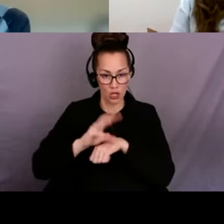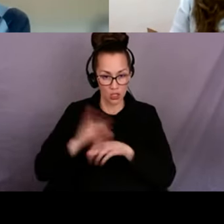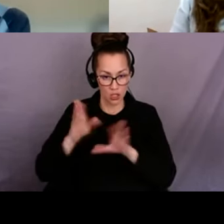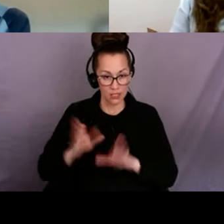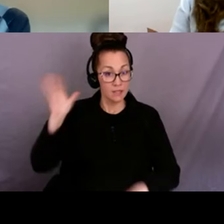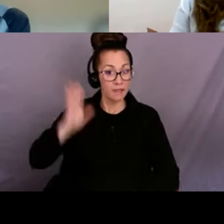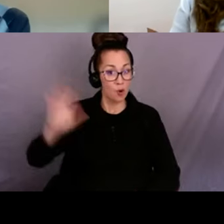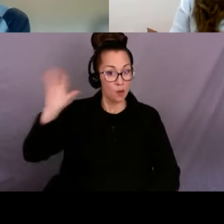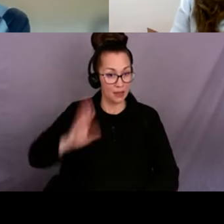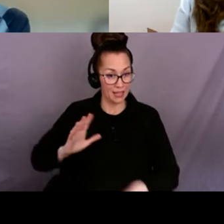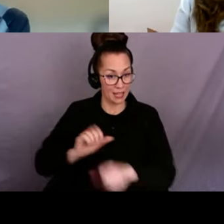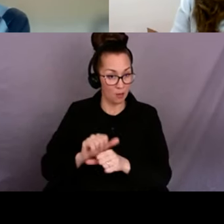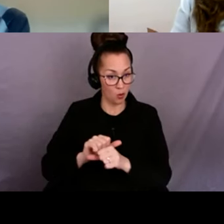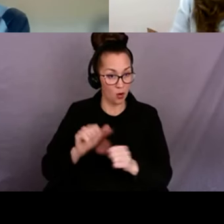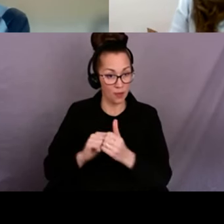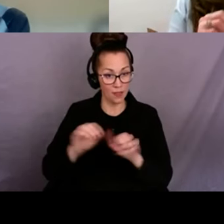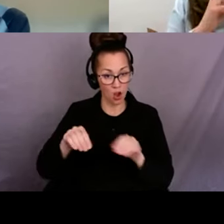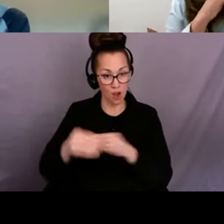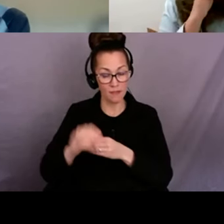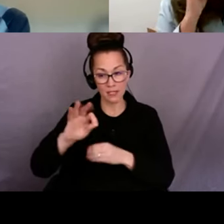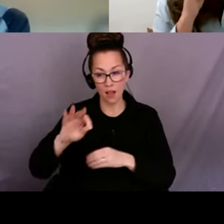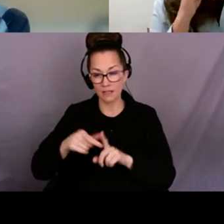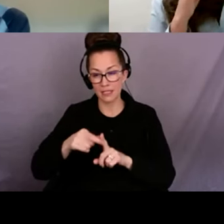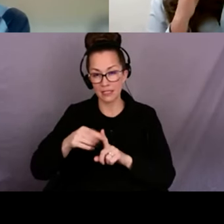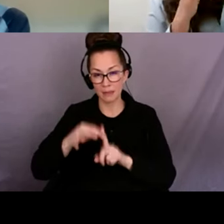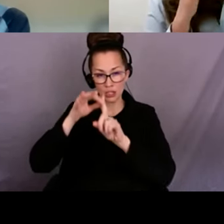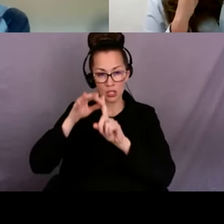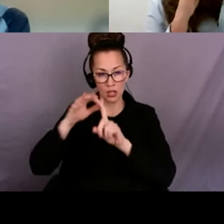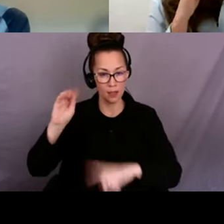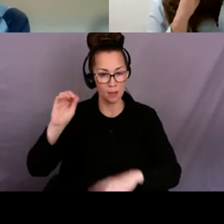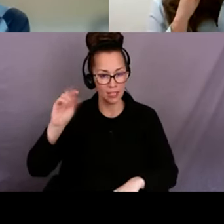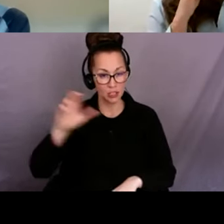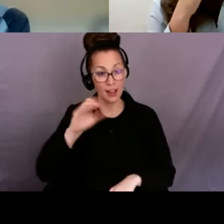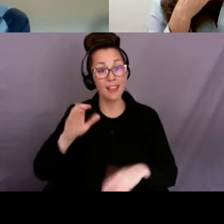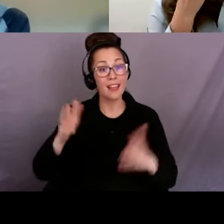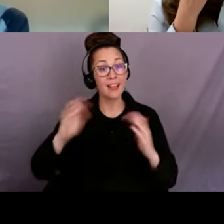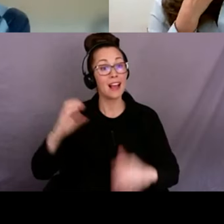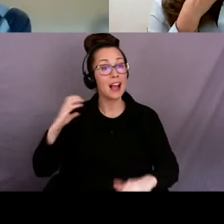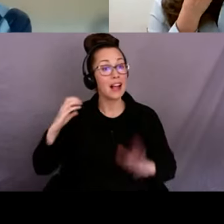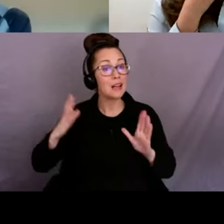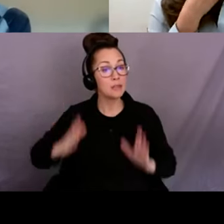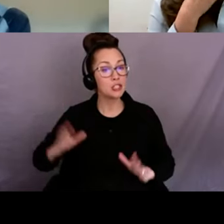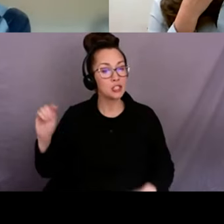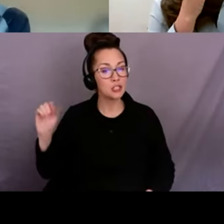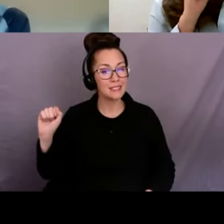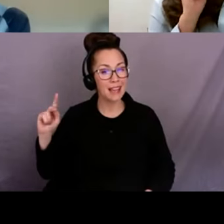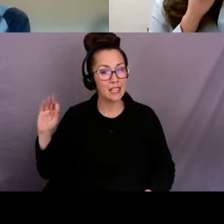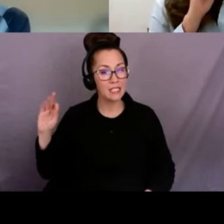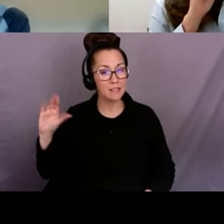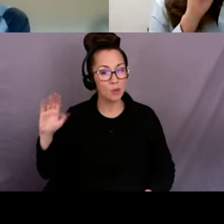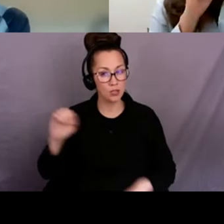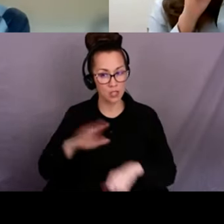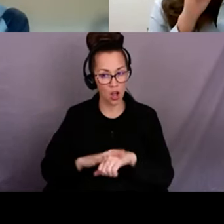in the Office of the Special Master. And then we have a commissioner's task force on Willowbrook, which is a little different than most